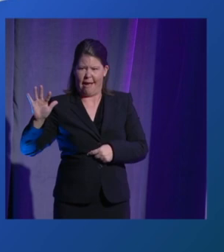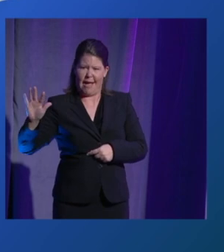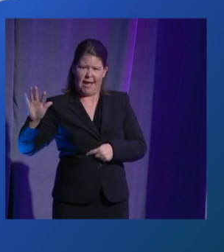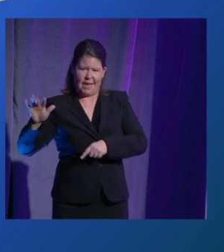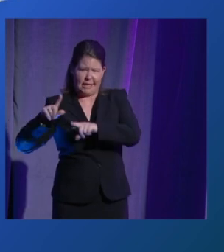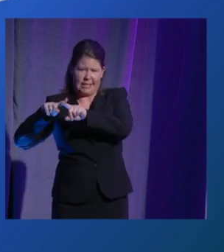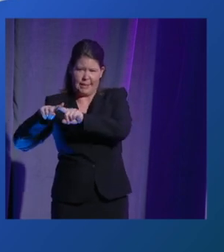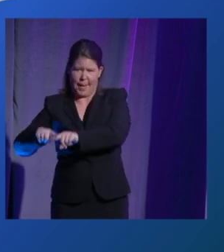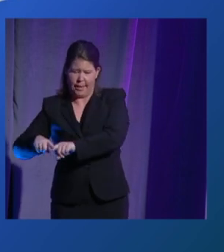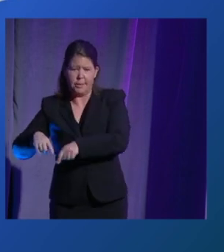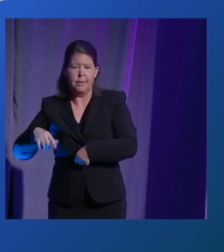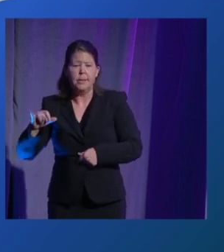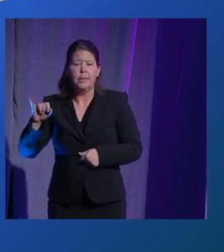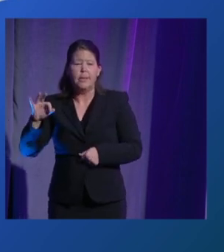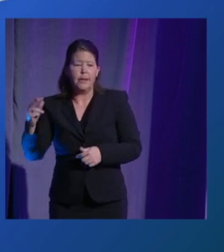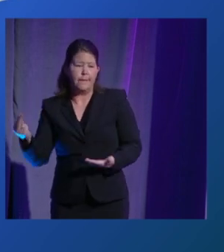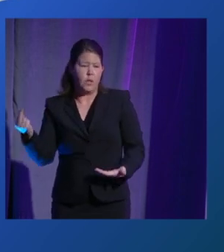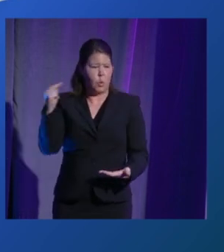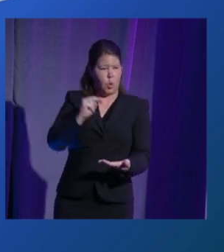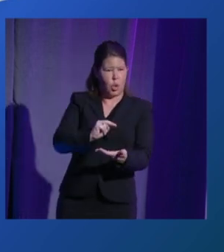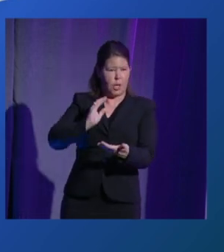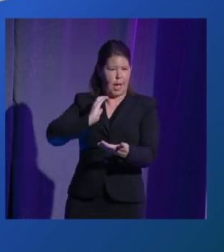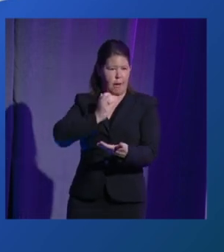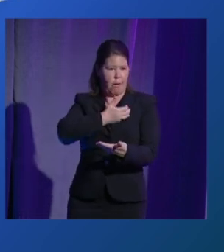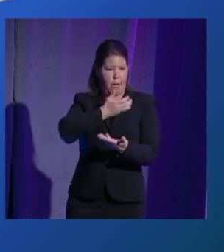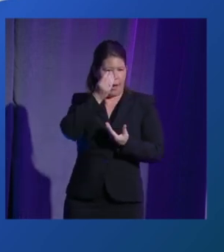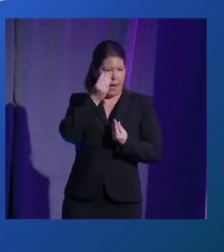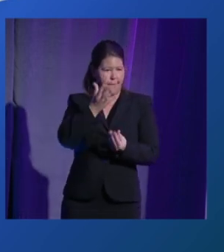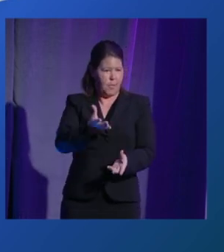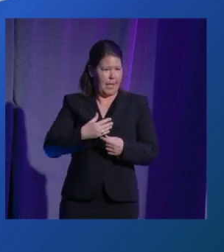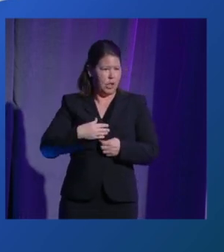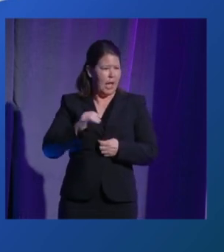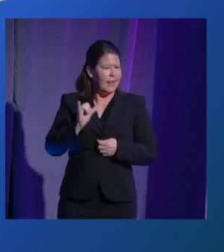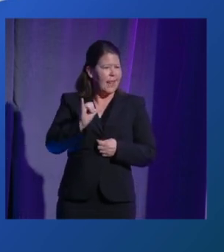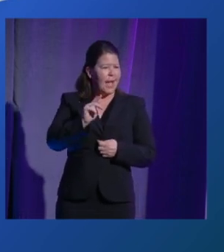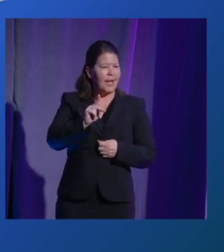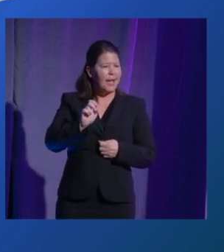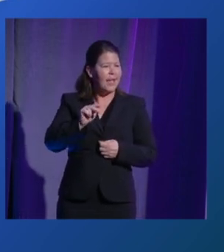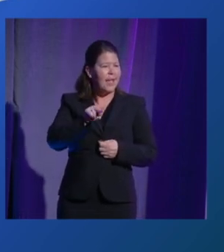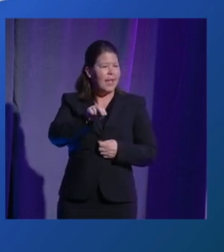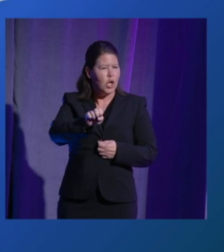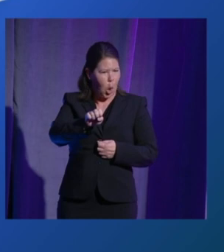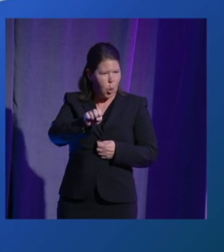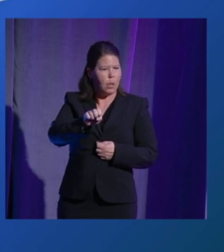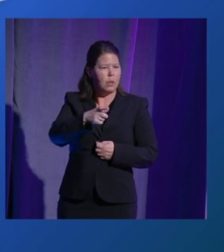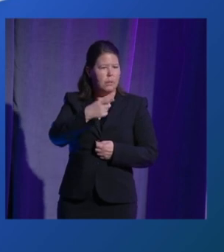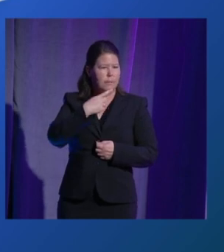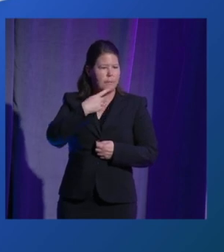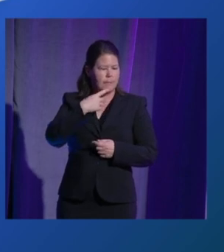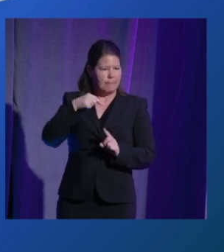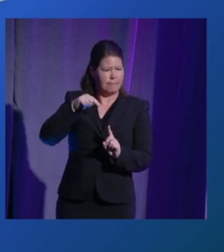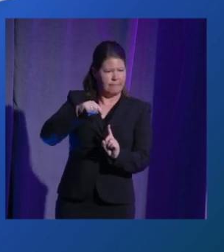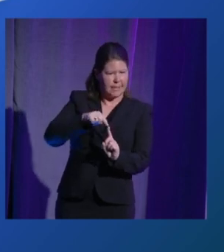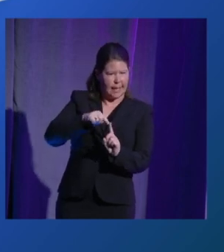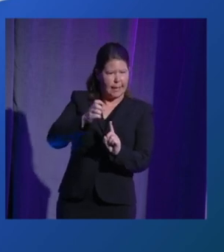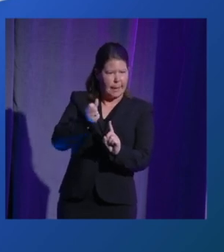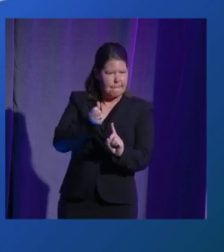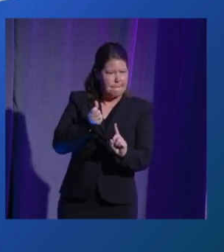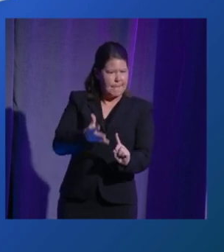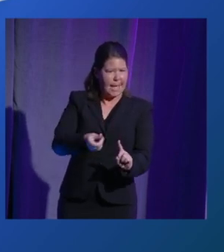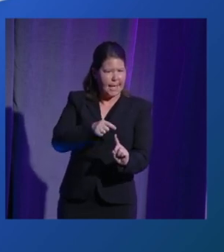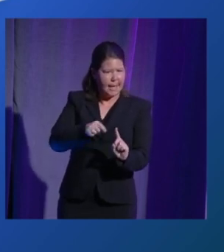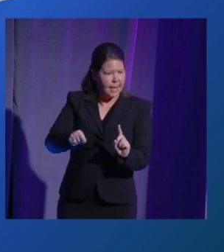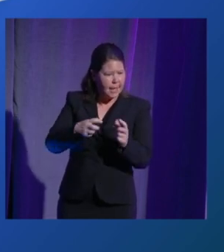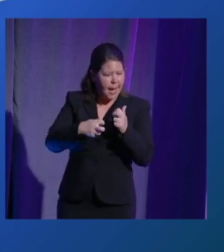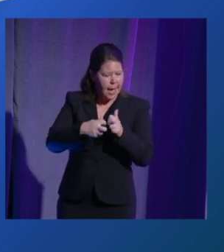the past say five years as we had from the keynote uh attack generative II tools have been coming up right now we've